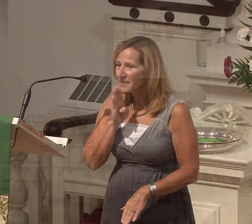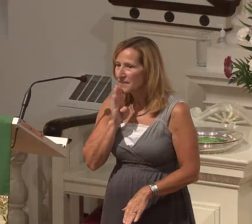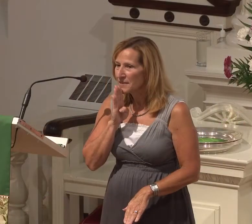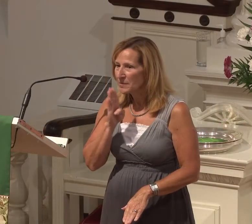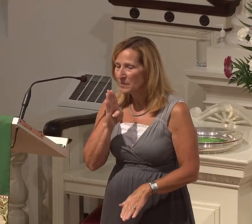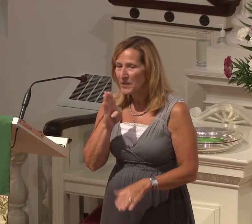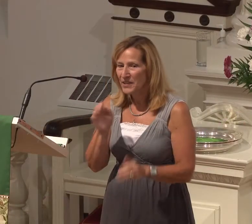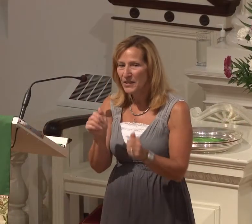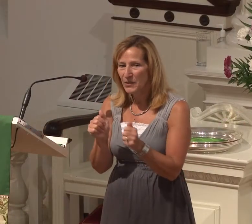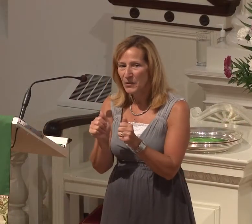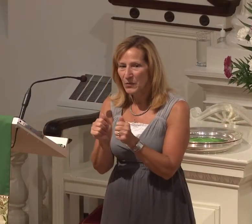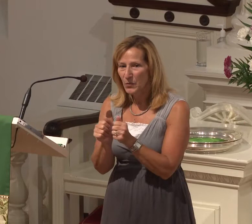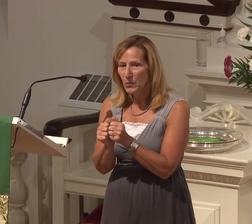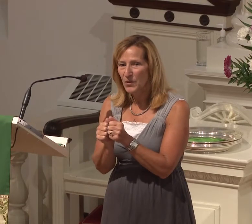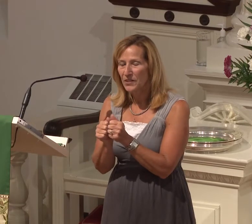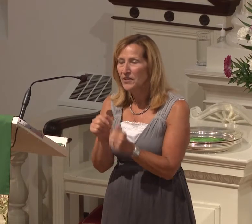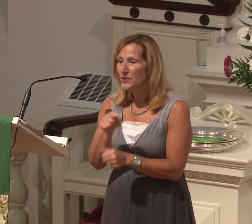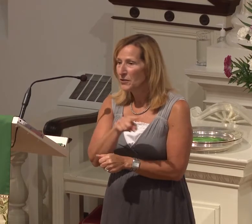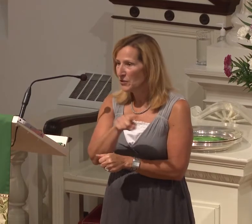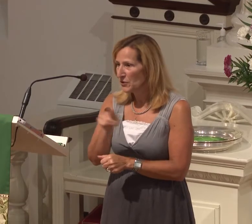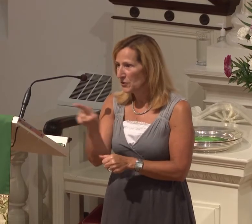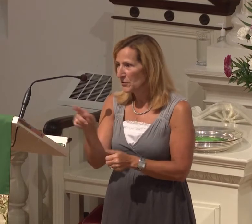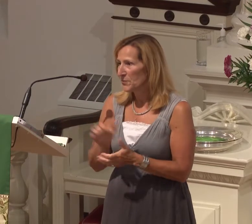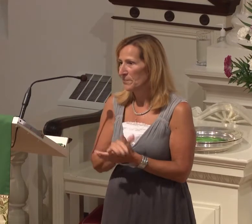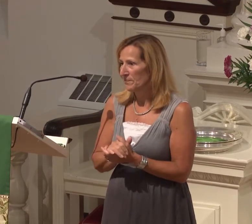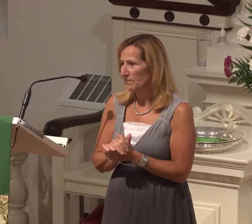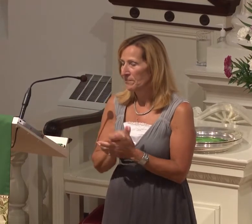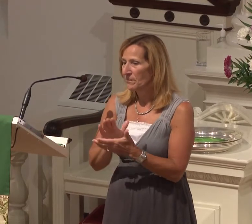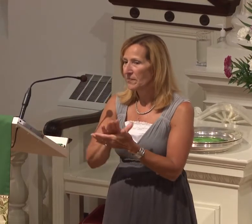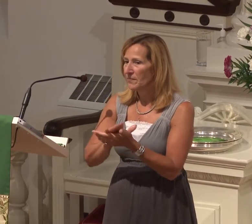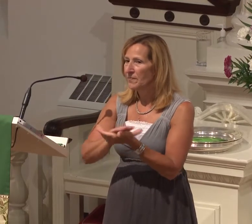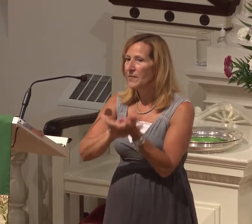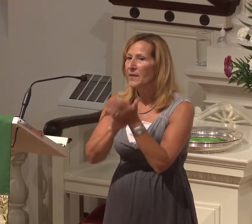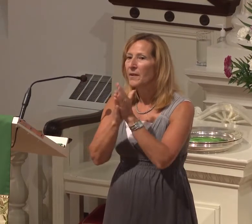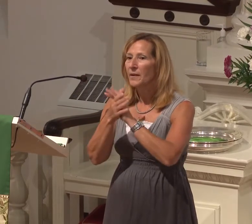Peace be with you.